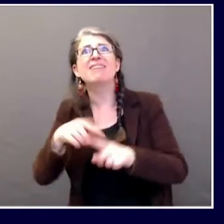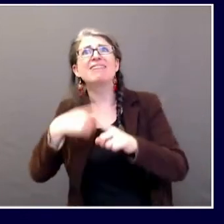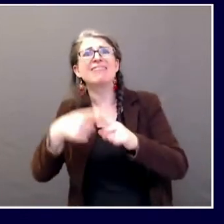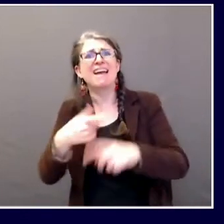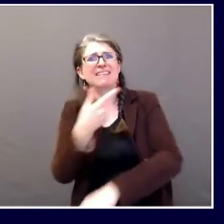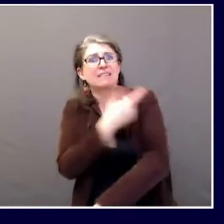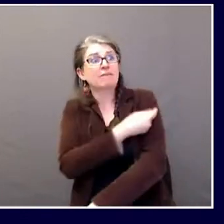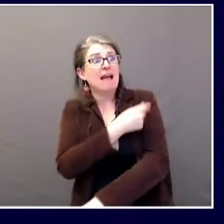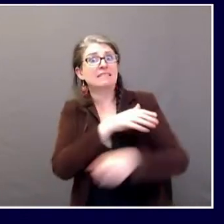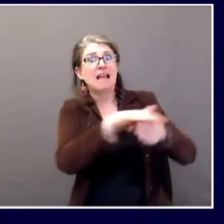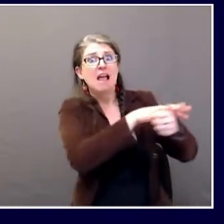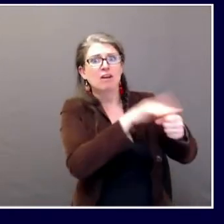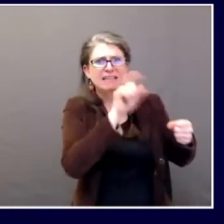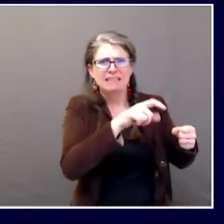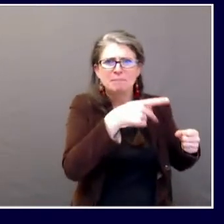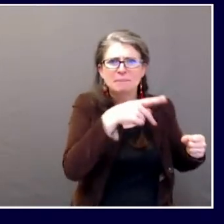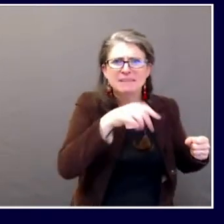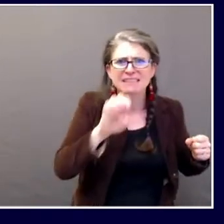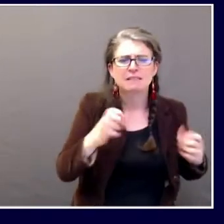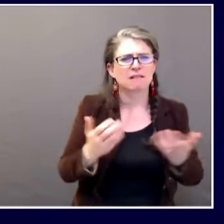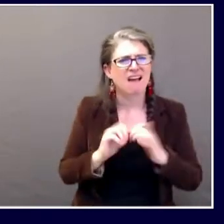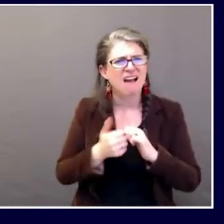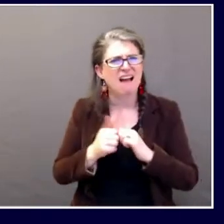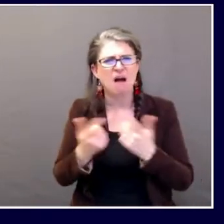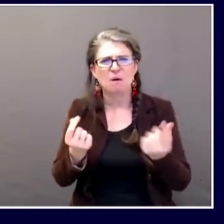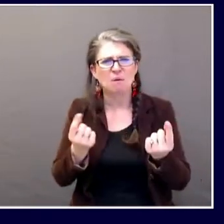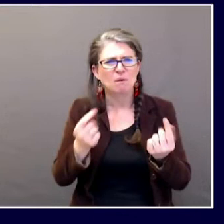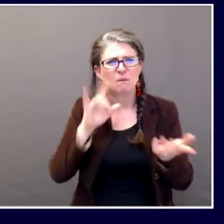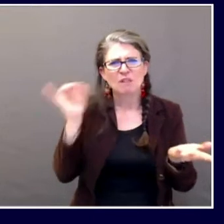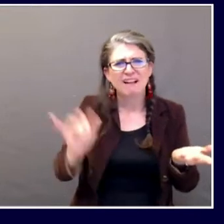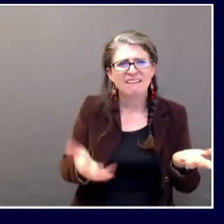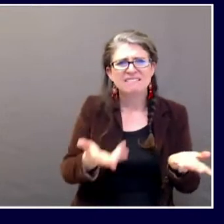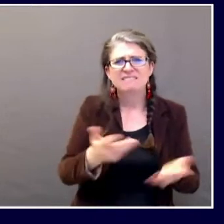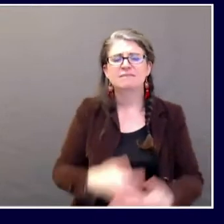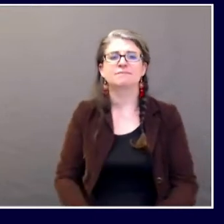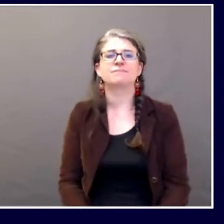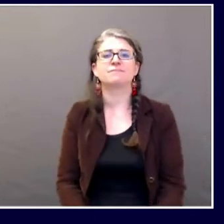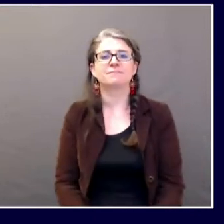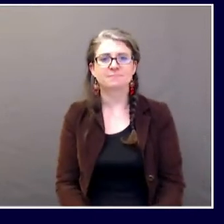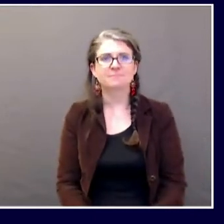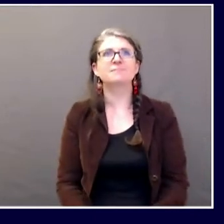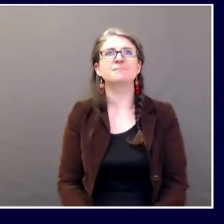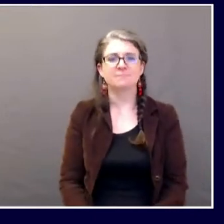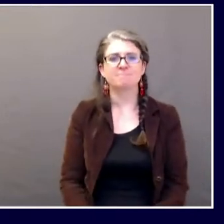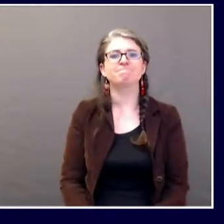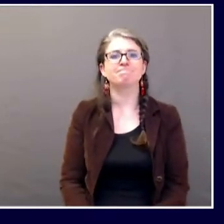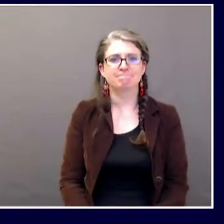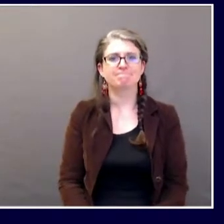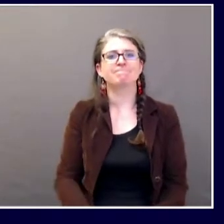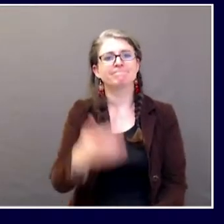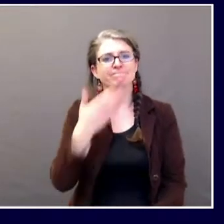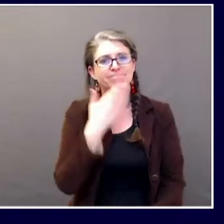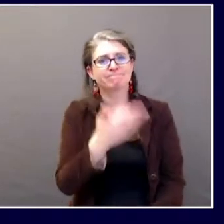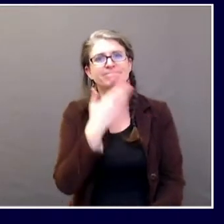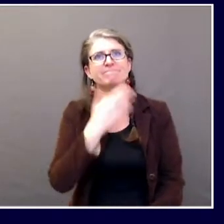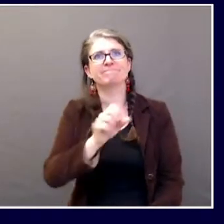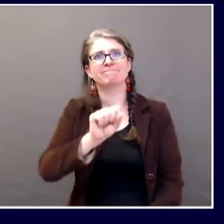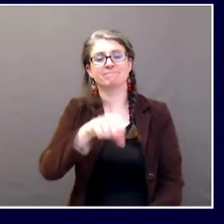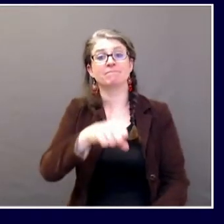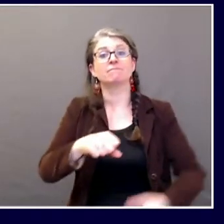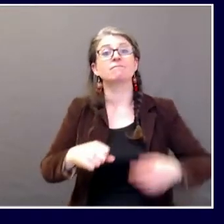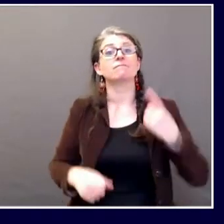Excuse me. Well, so first thing, Cindy, the kits that come with vaccine